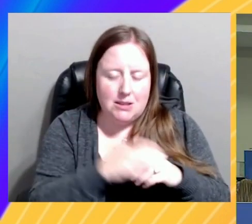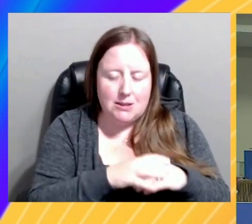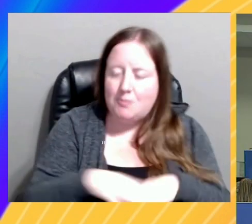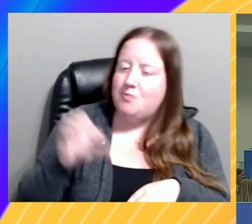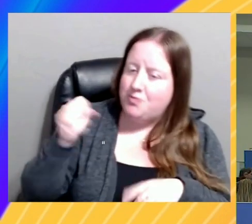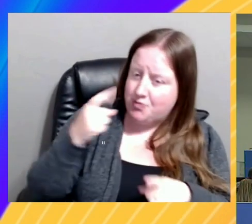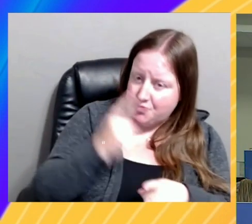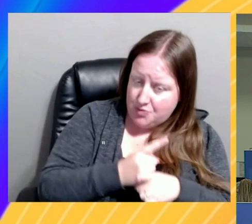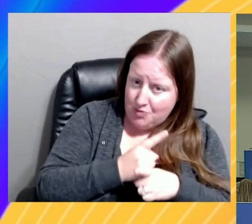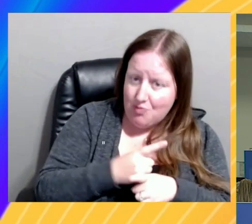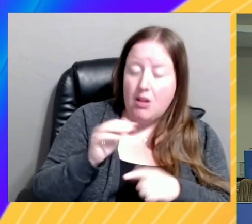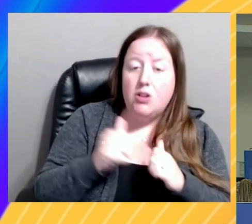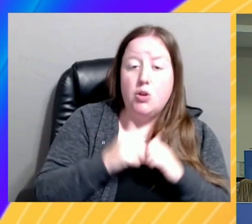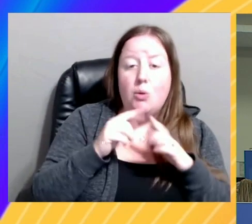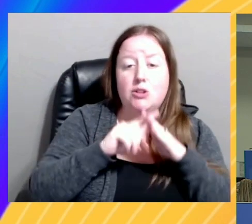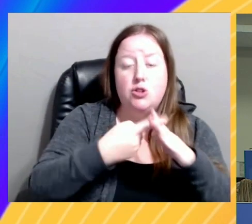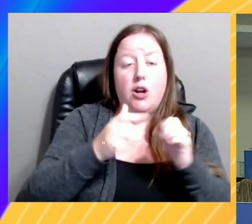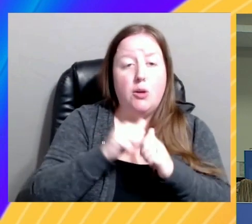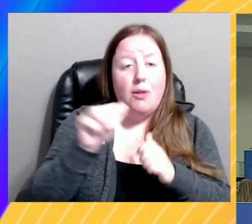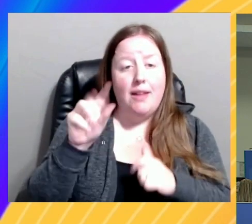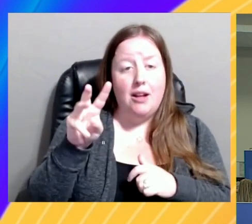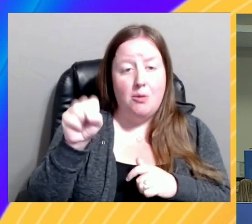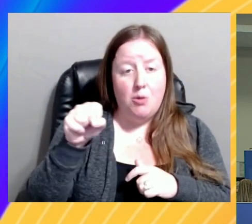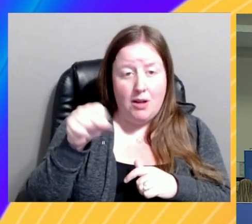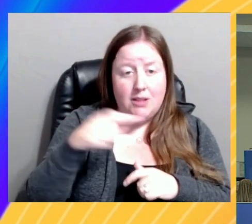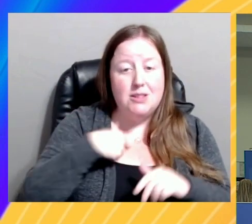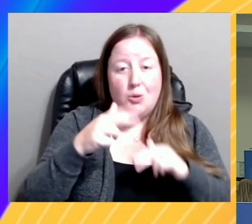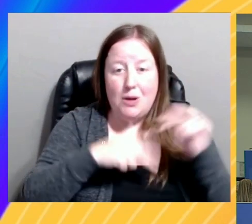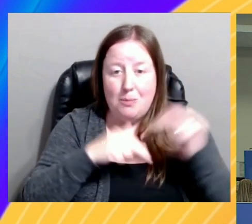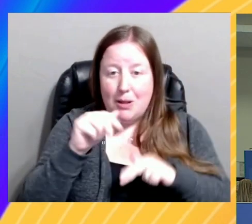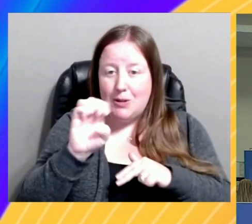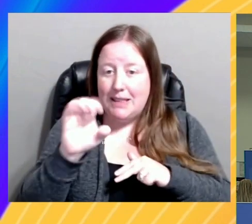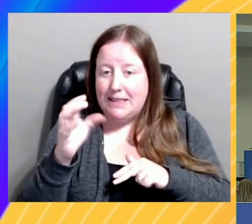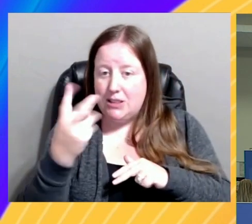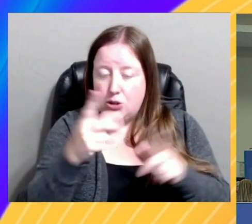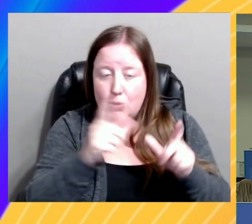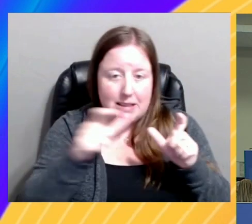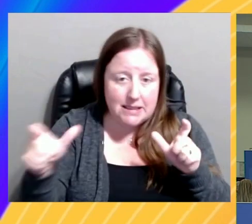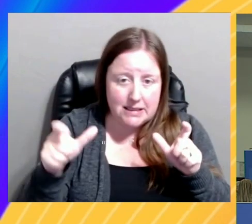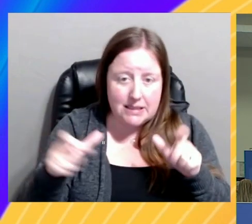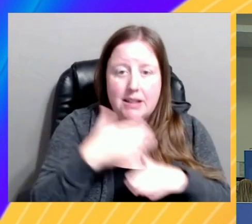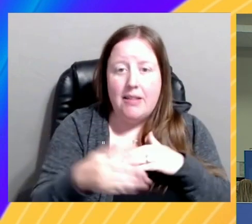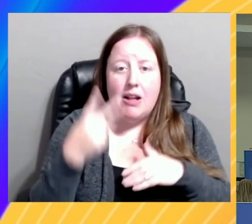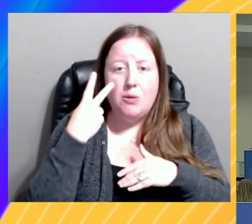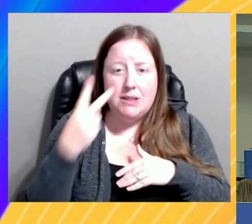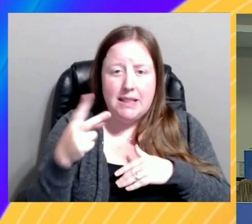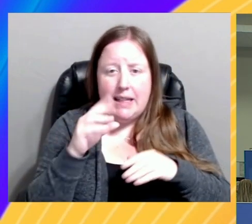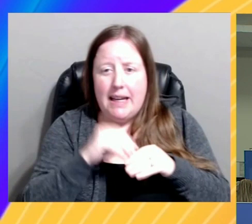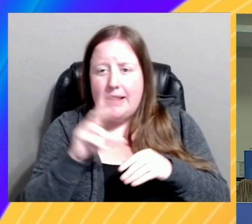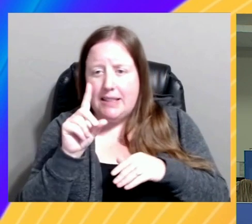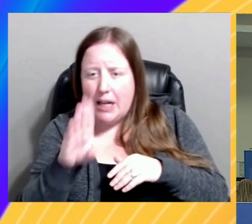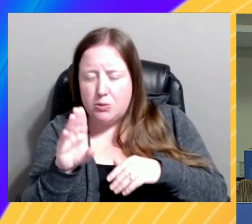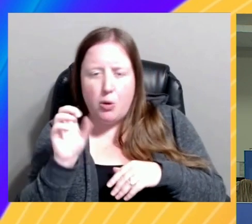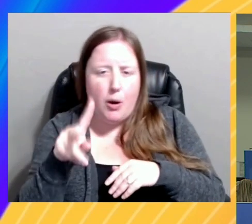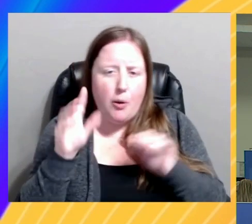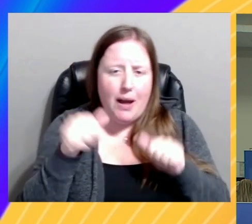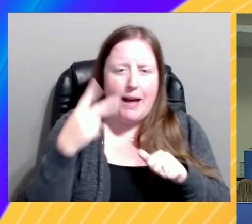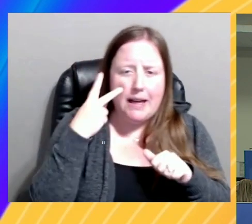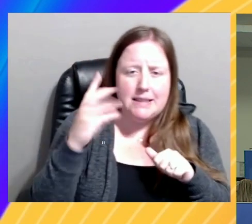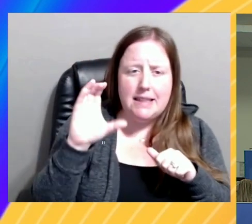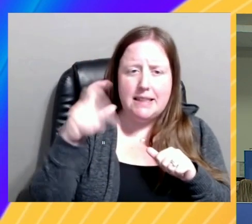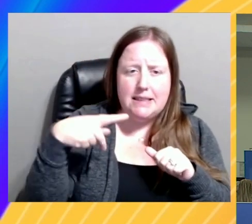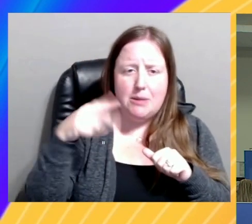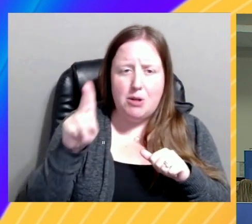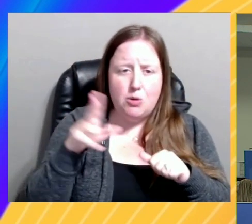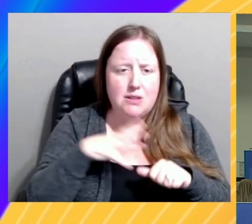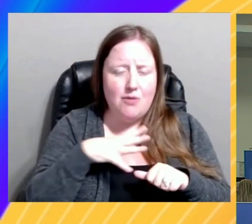AWS, we were always, we build an EC2 instance, and we see like the inherent dashboards. Okay, I can see the CPU spike, and maybe we do a